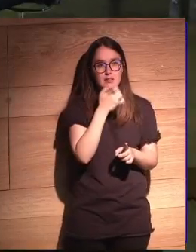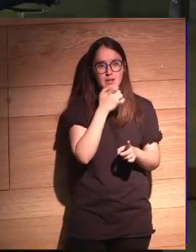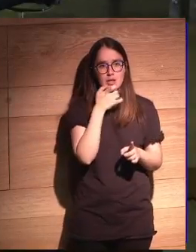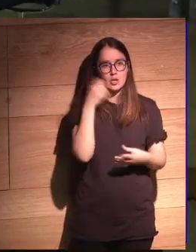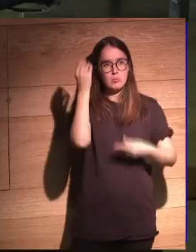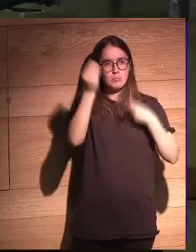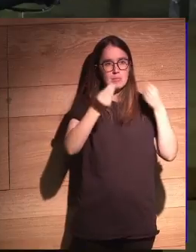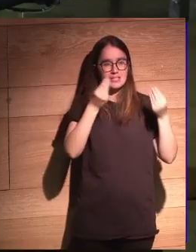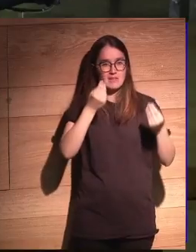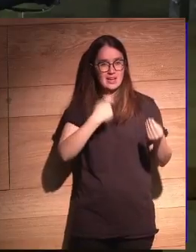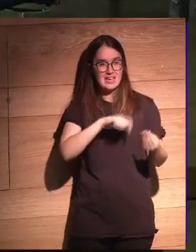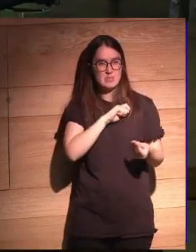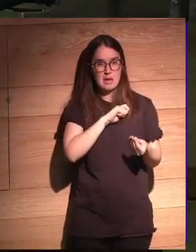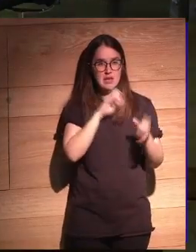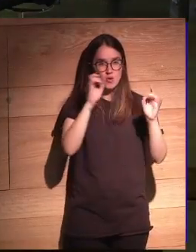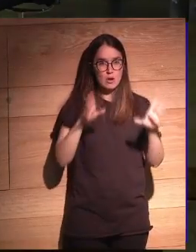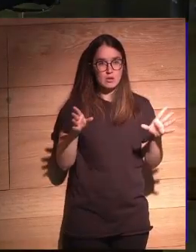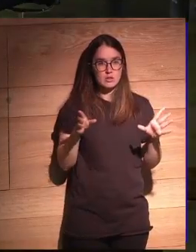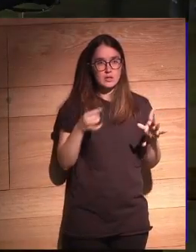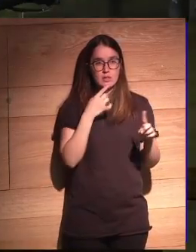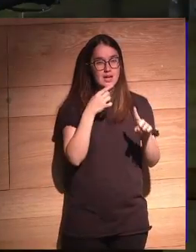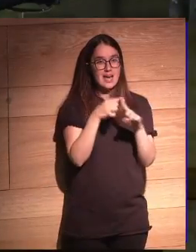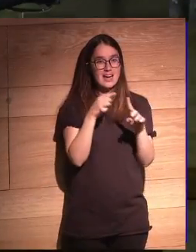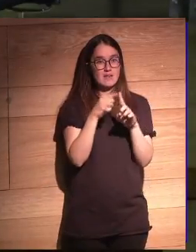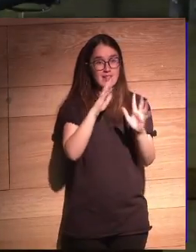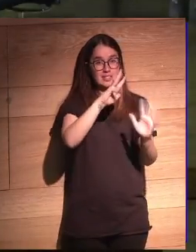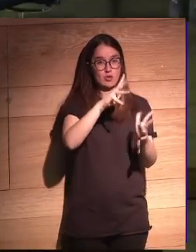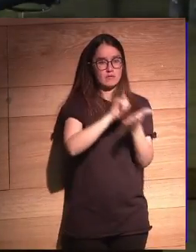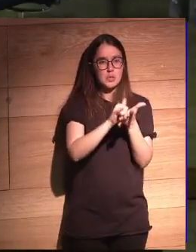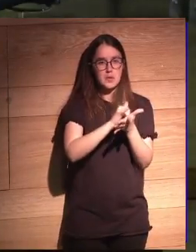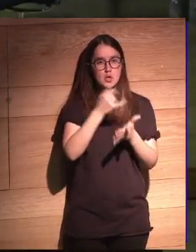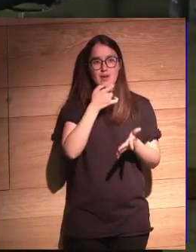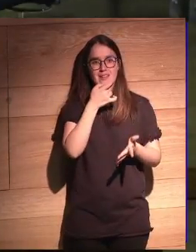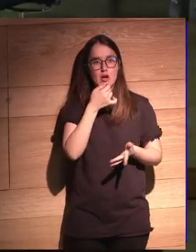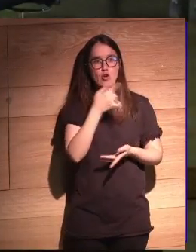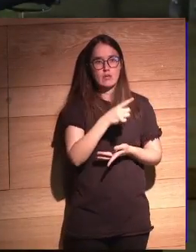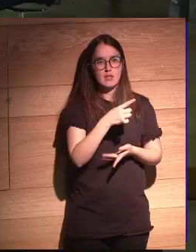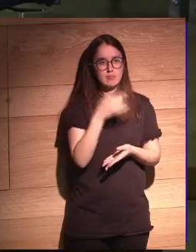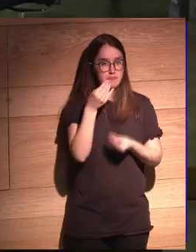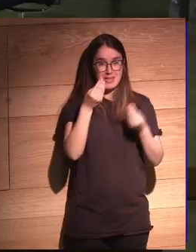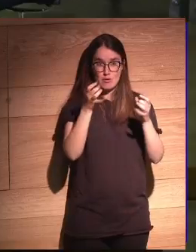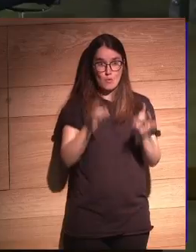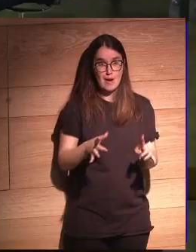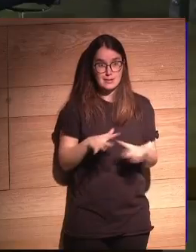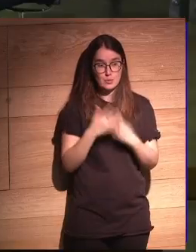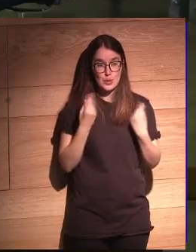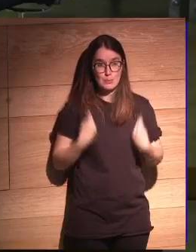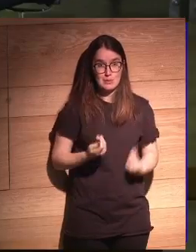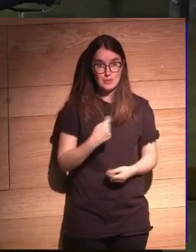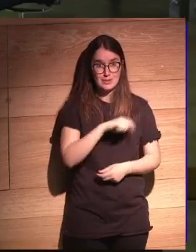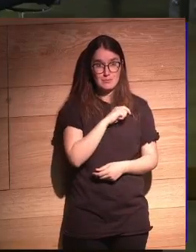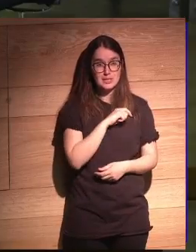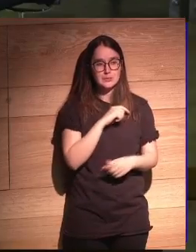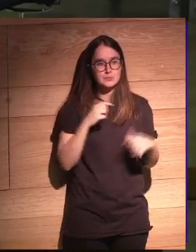aware that this book deals with New York or London, and I was really transported, and I thought